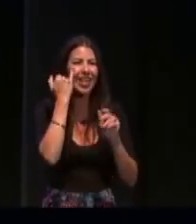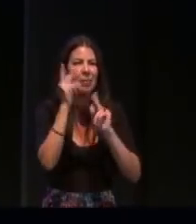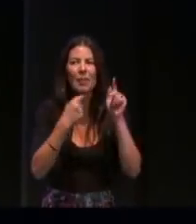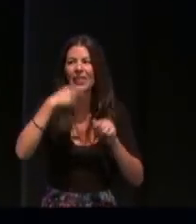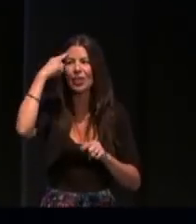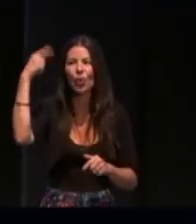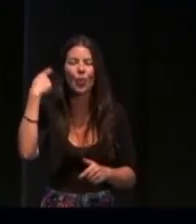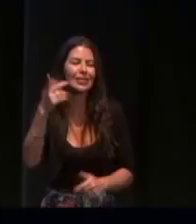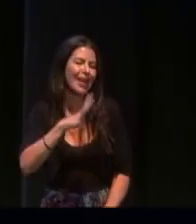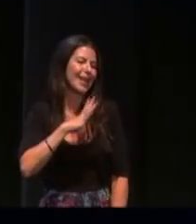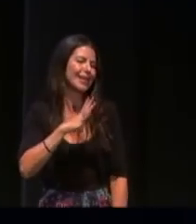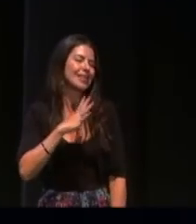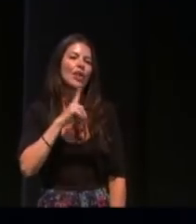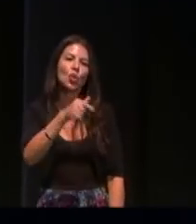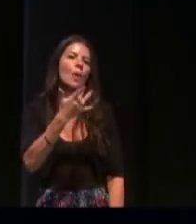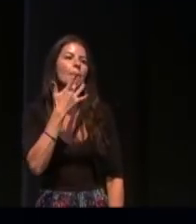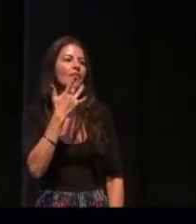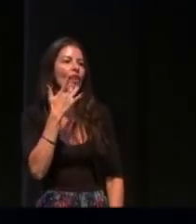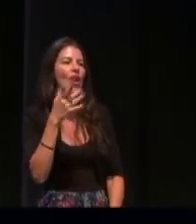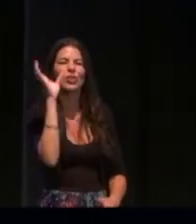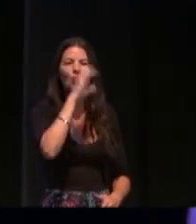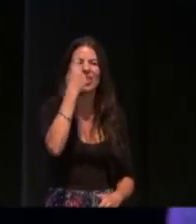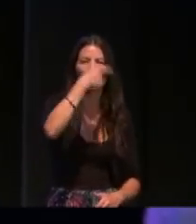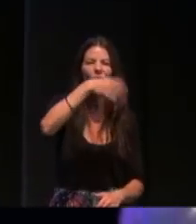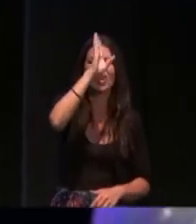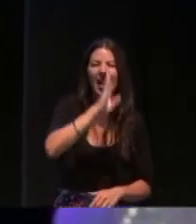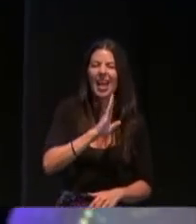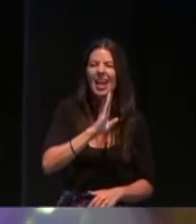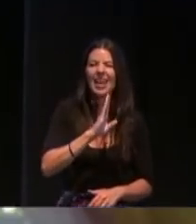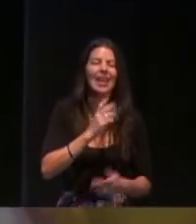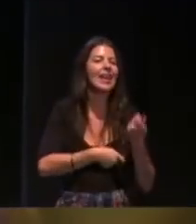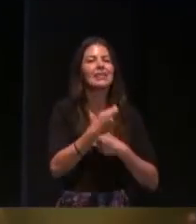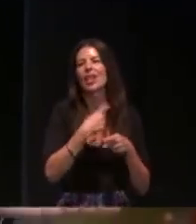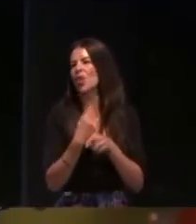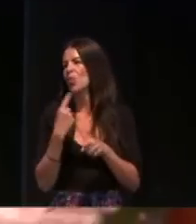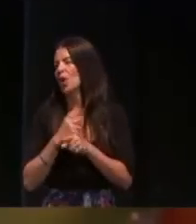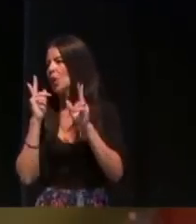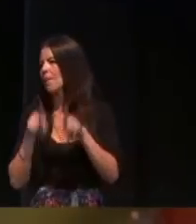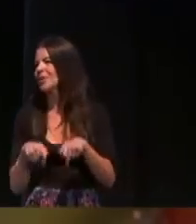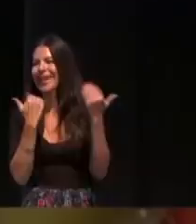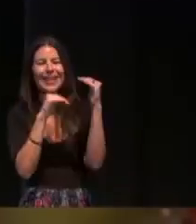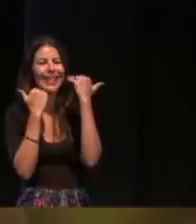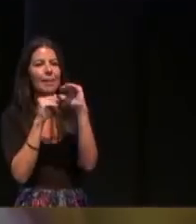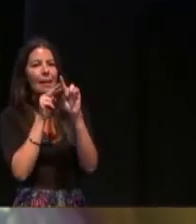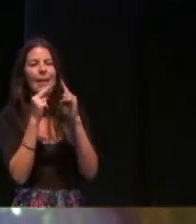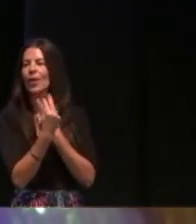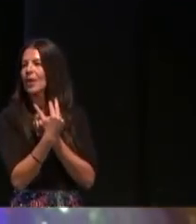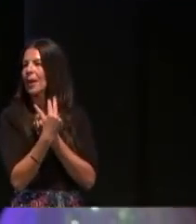all right. You'd rather be an oddball for God rather than a normal person in a limited